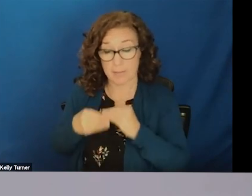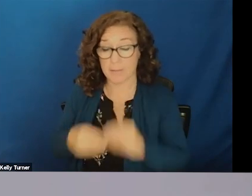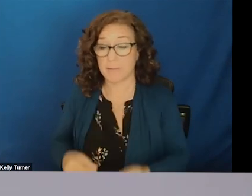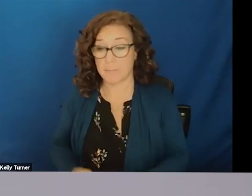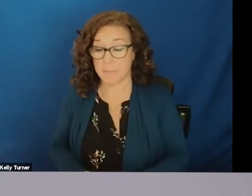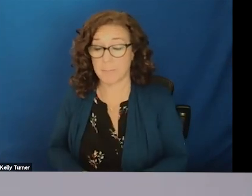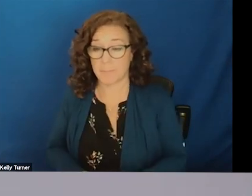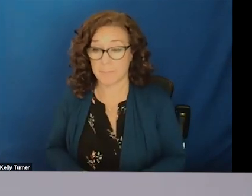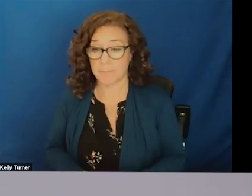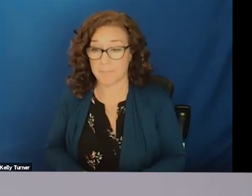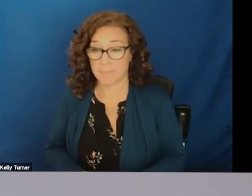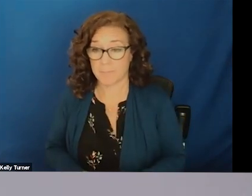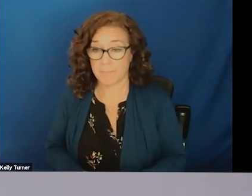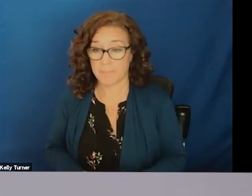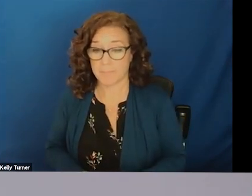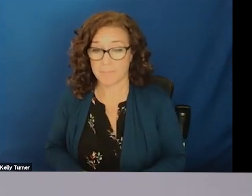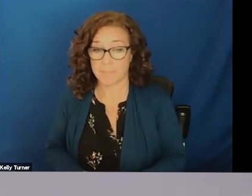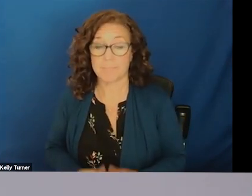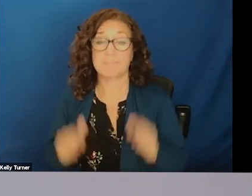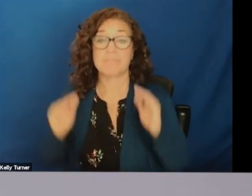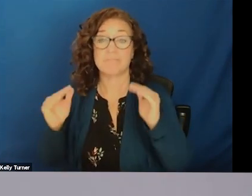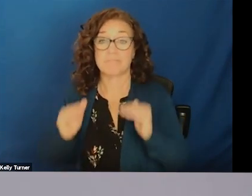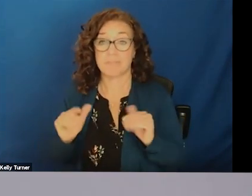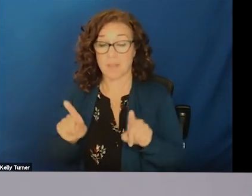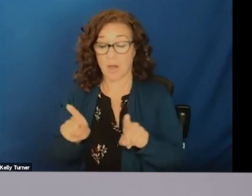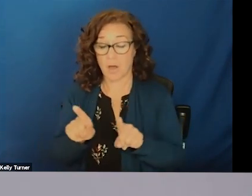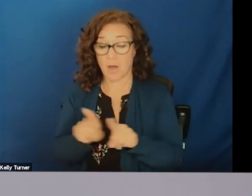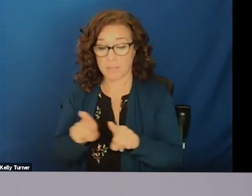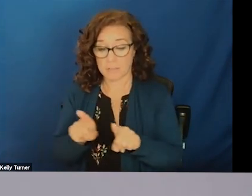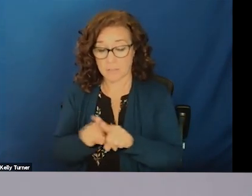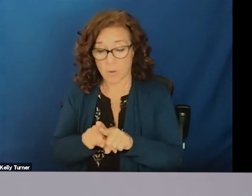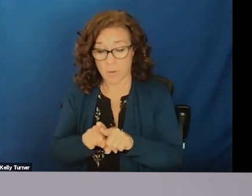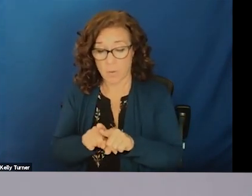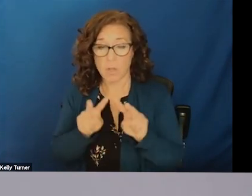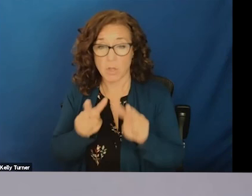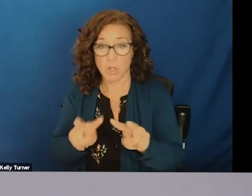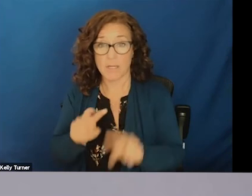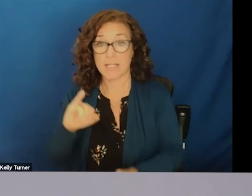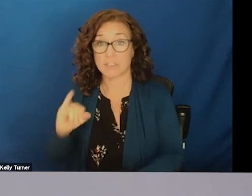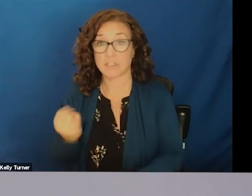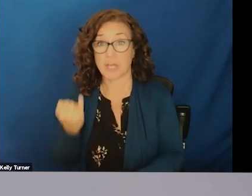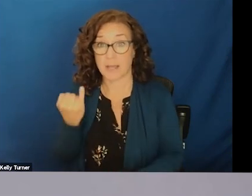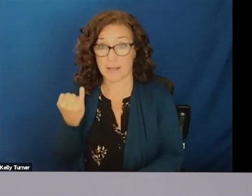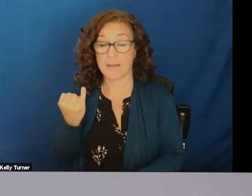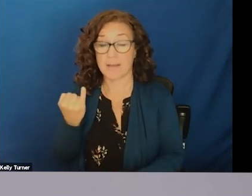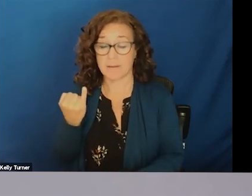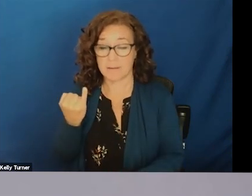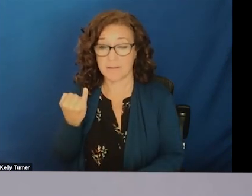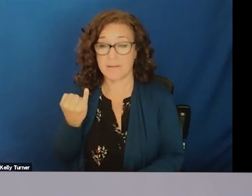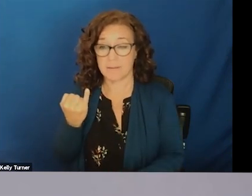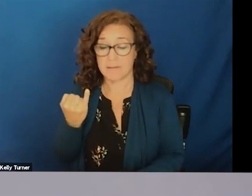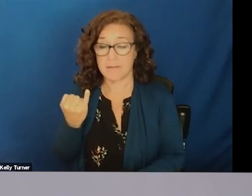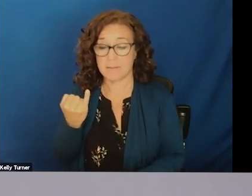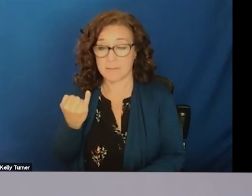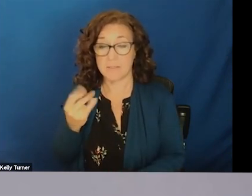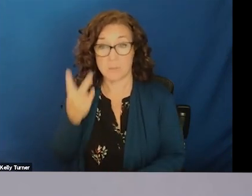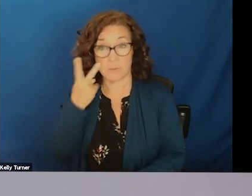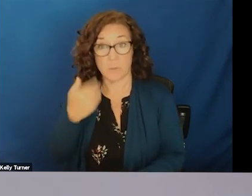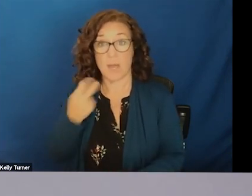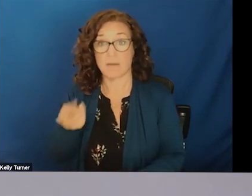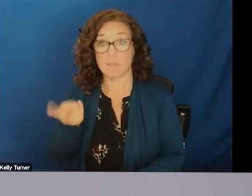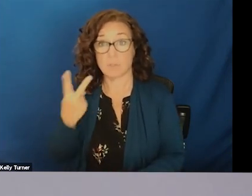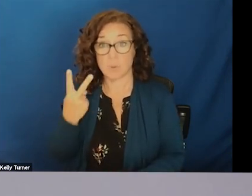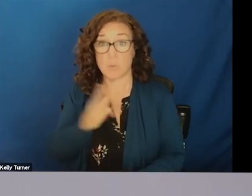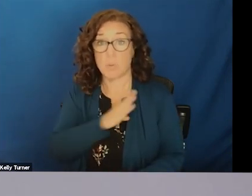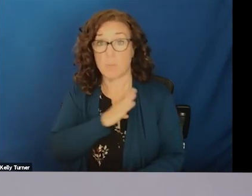events. And then also just take a look at J. You can see that we have 2 board meetings pretty